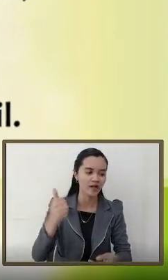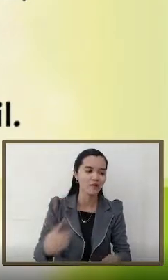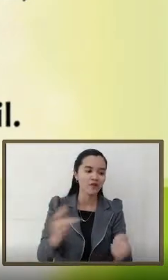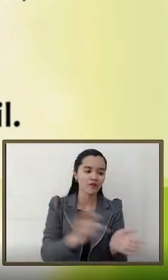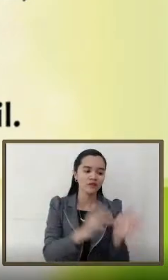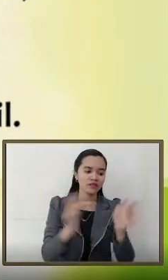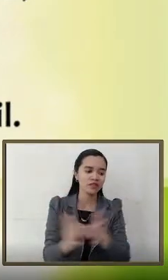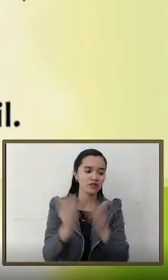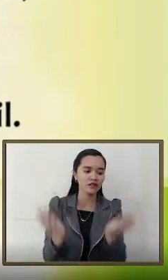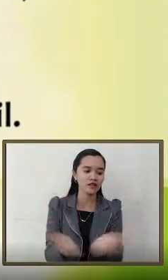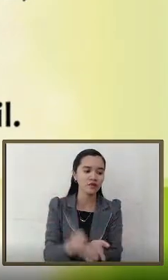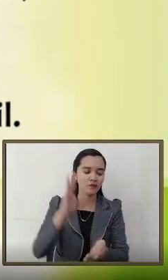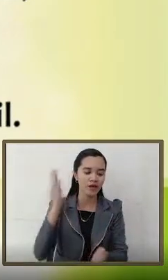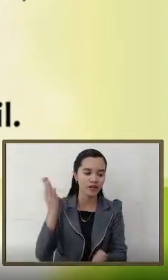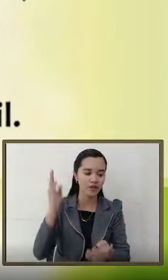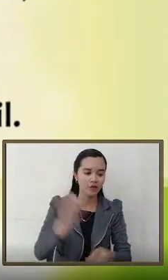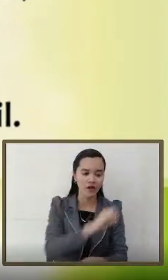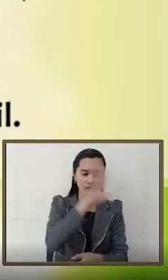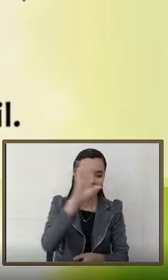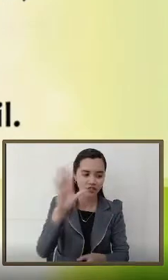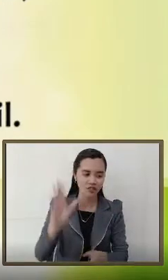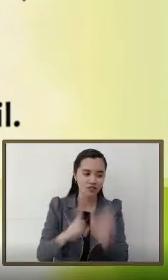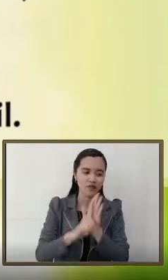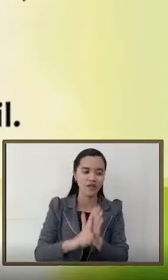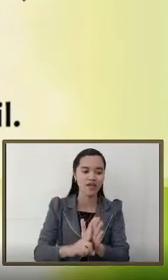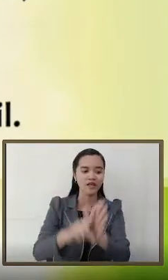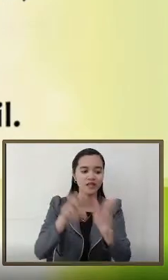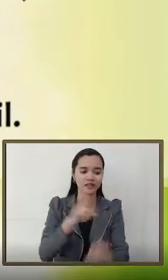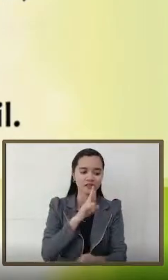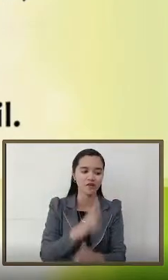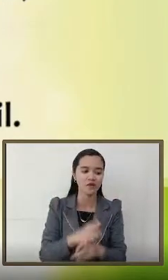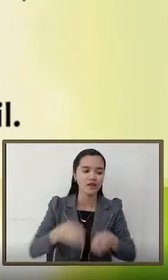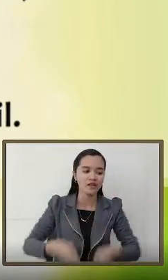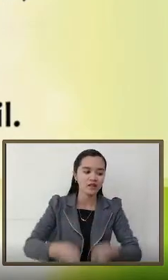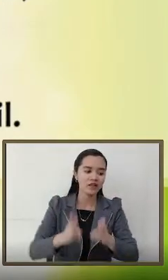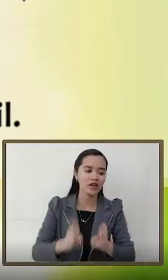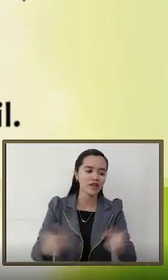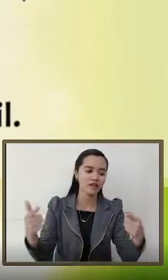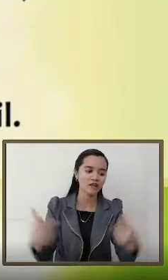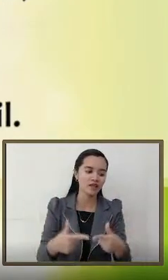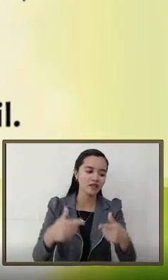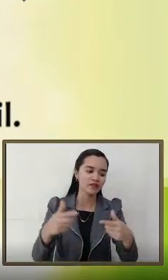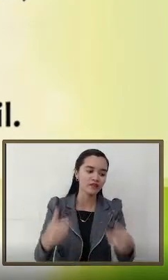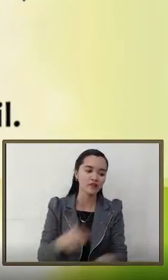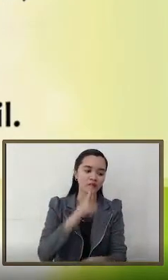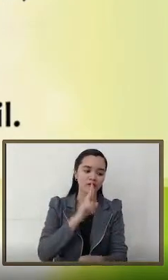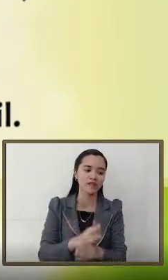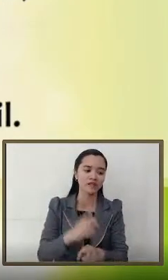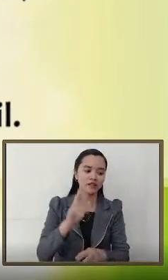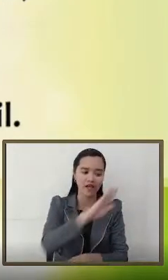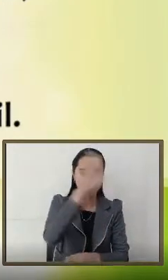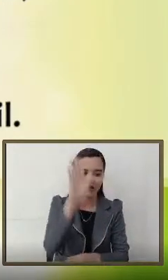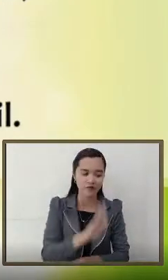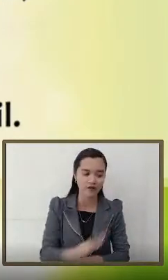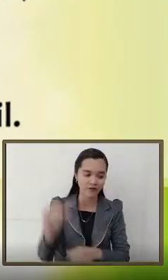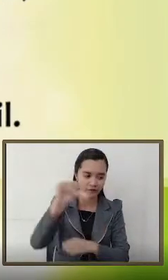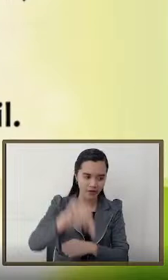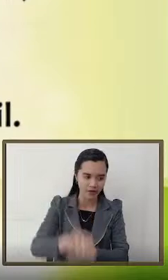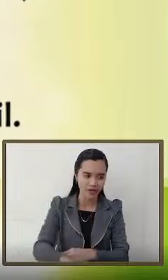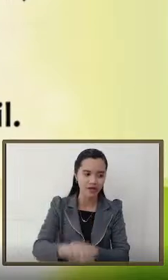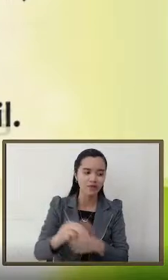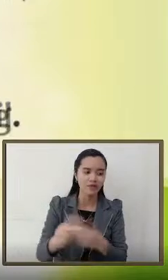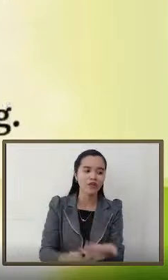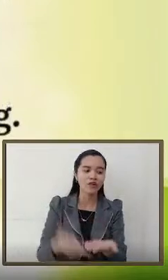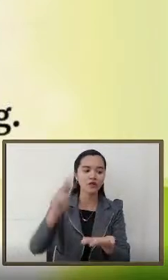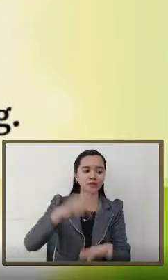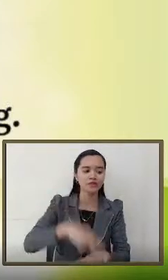prevail. Shield and banner bright, gleaming in the light, battling for the right, we ne'er can